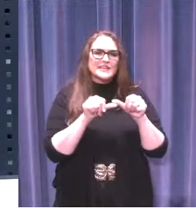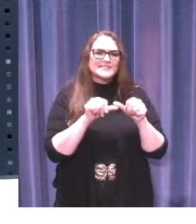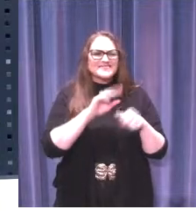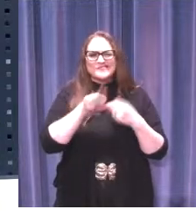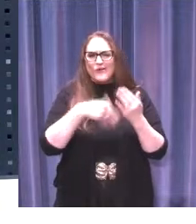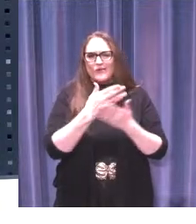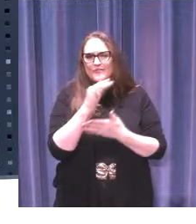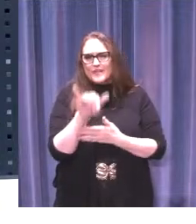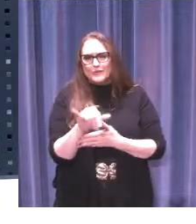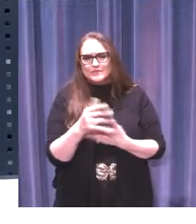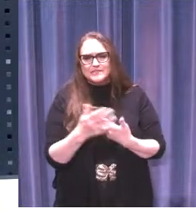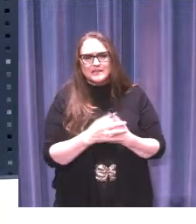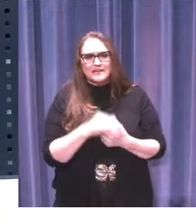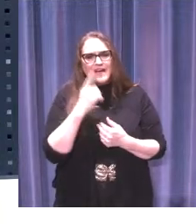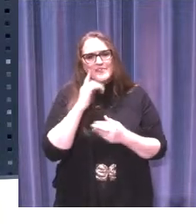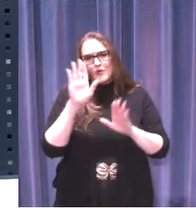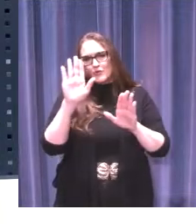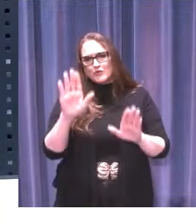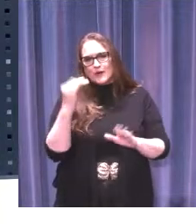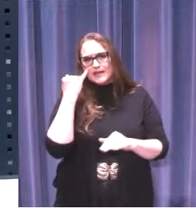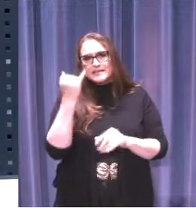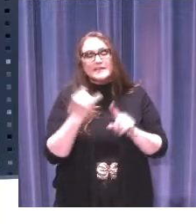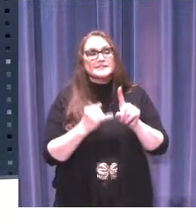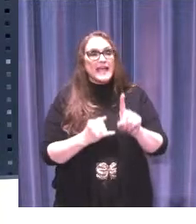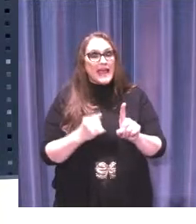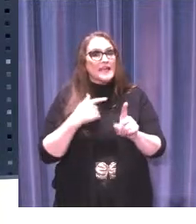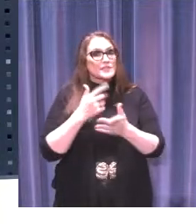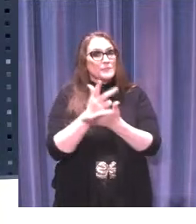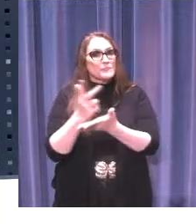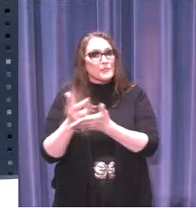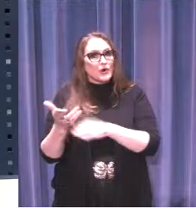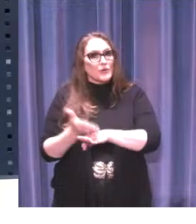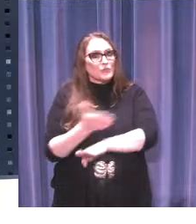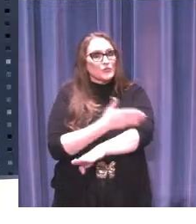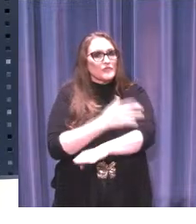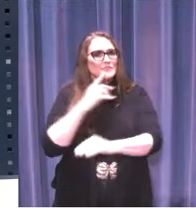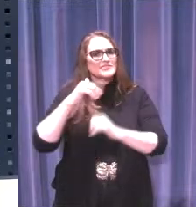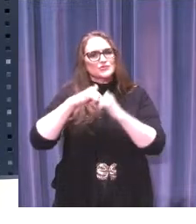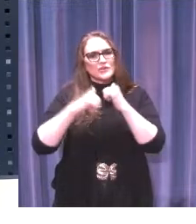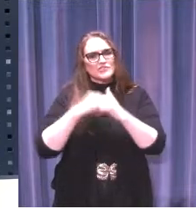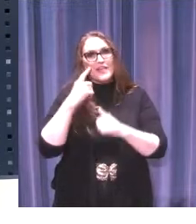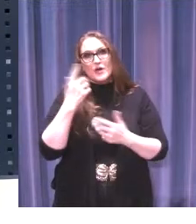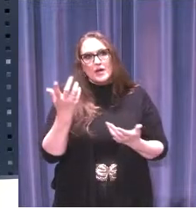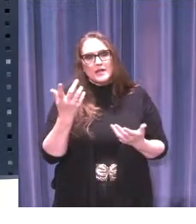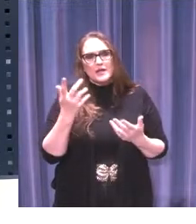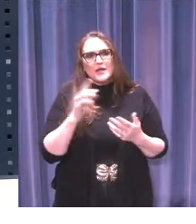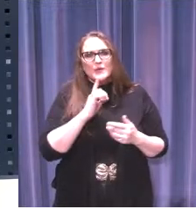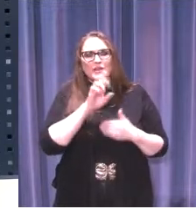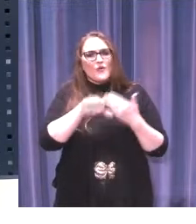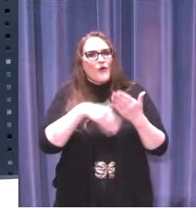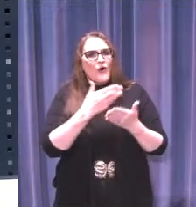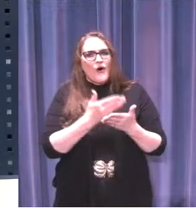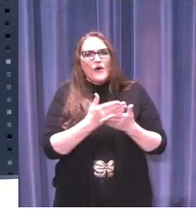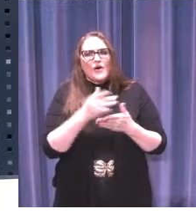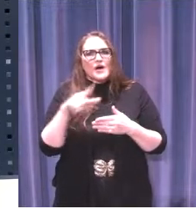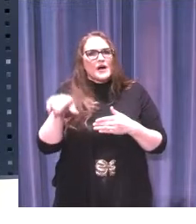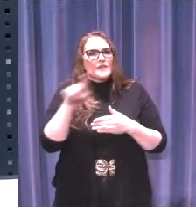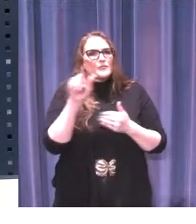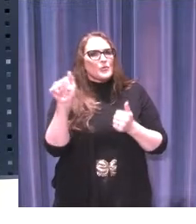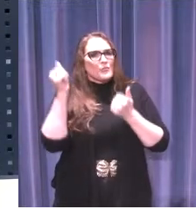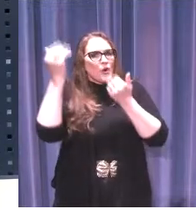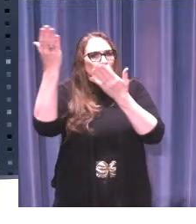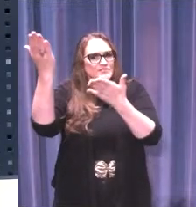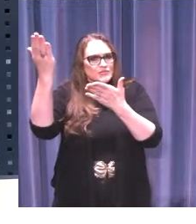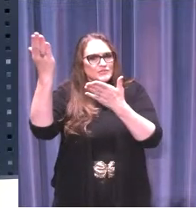of those I thought were great ideas. And the parking improvements and structures, I thought really all of the